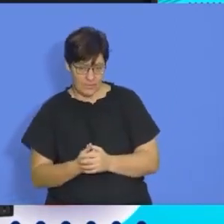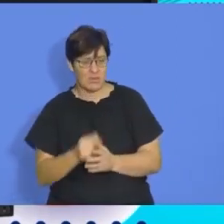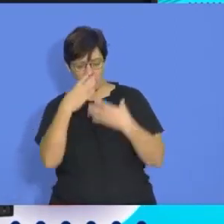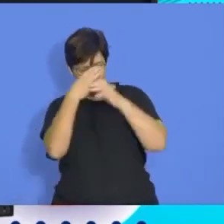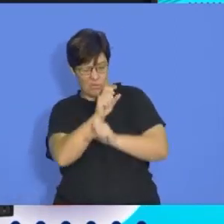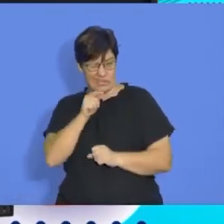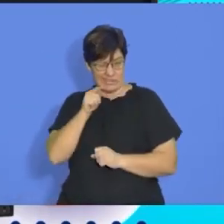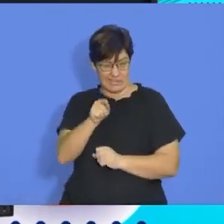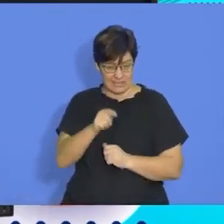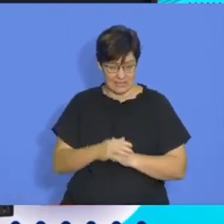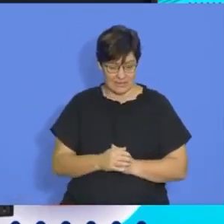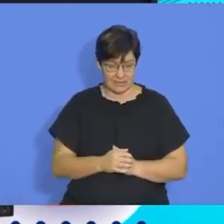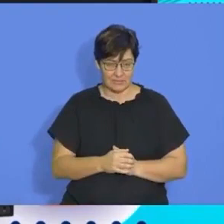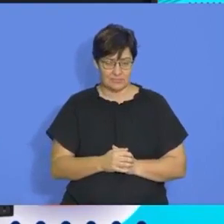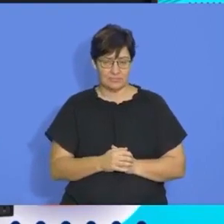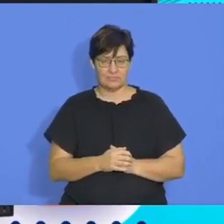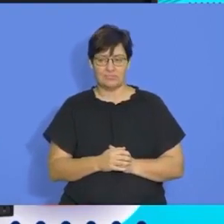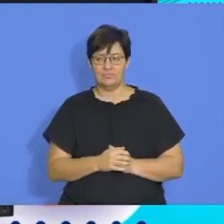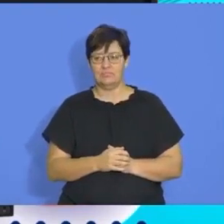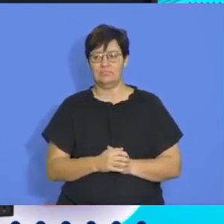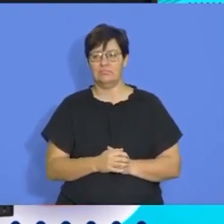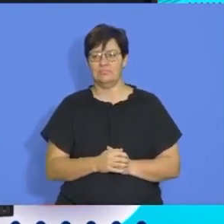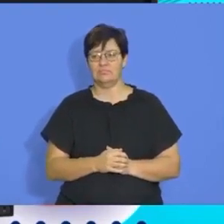be focusing on. Let's continue.